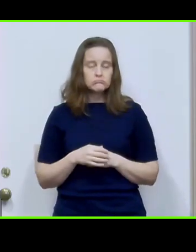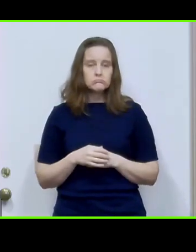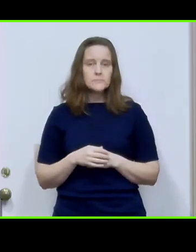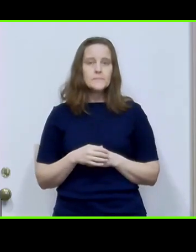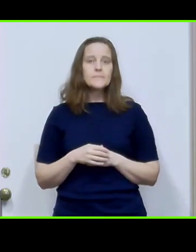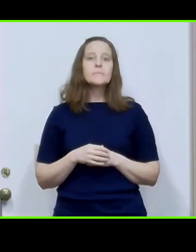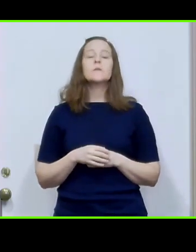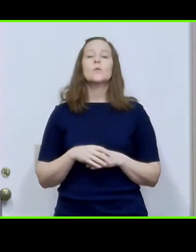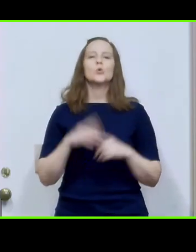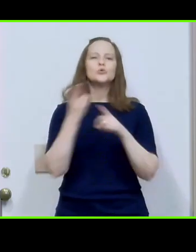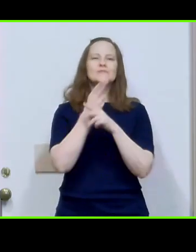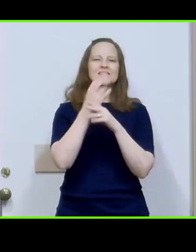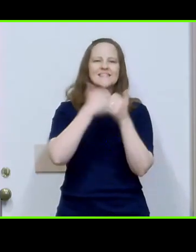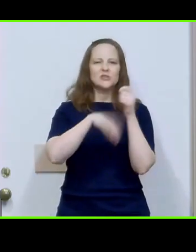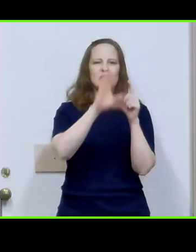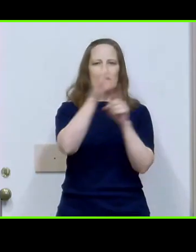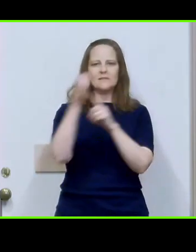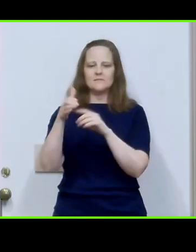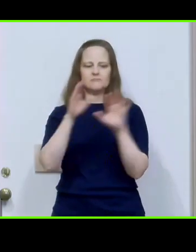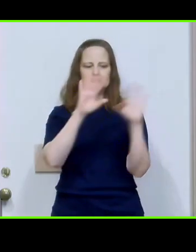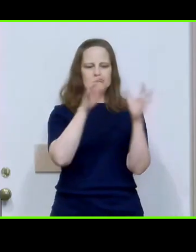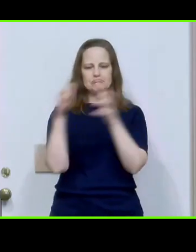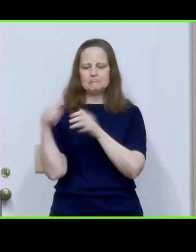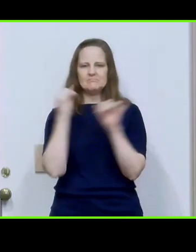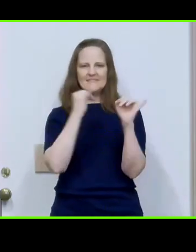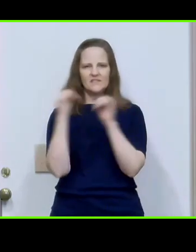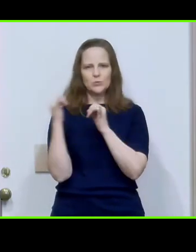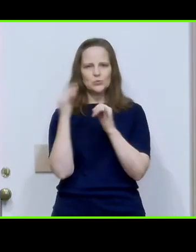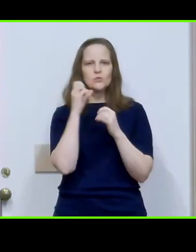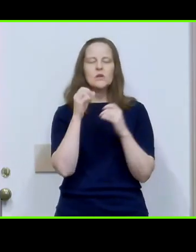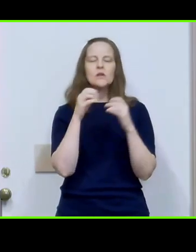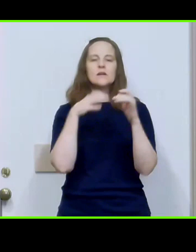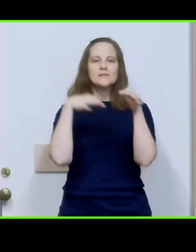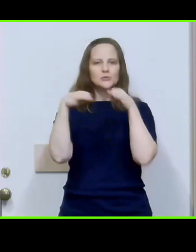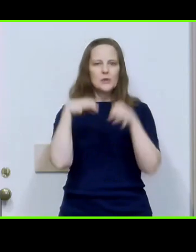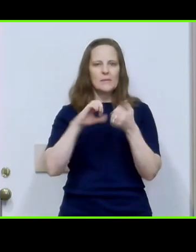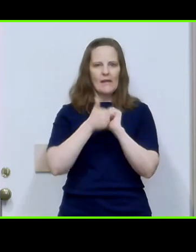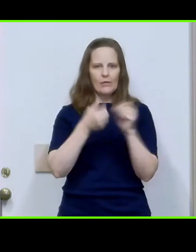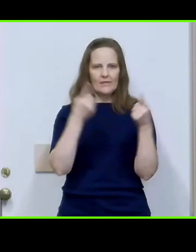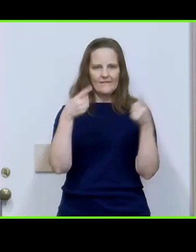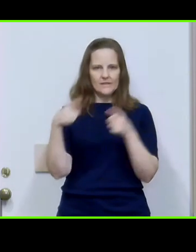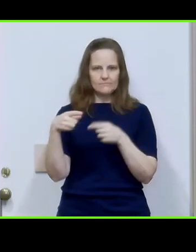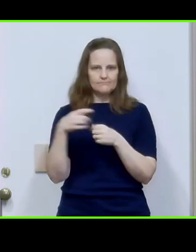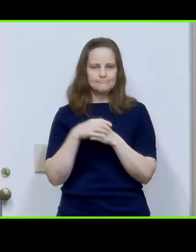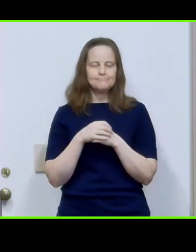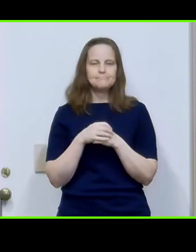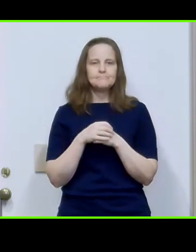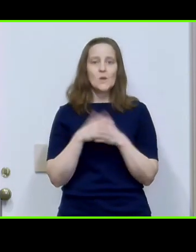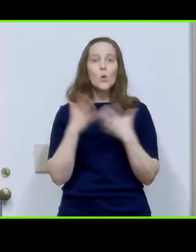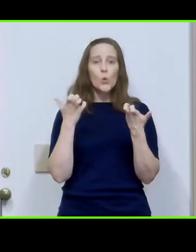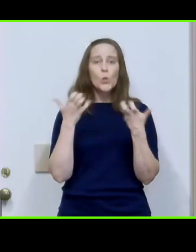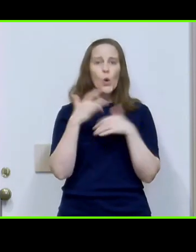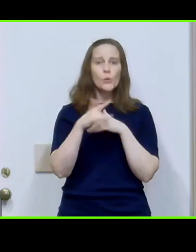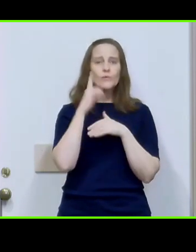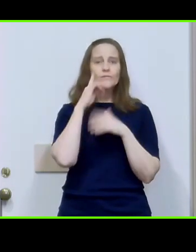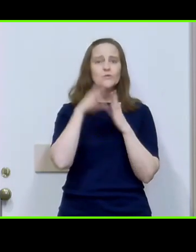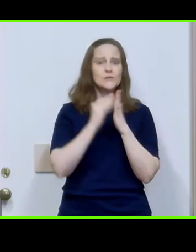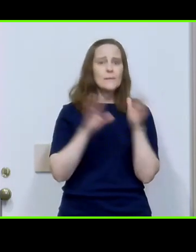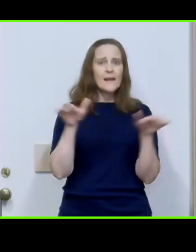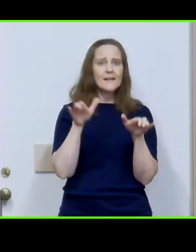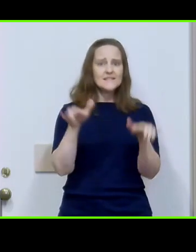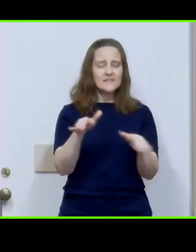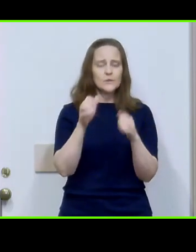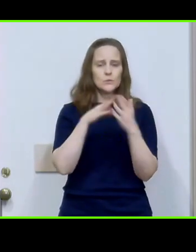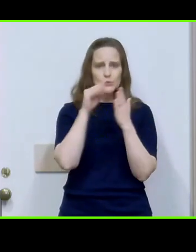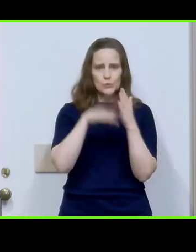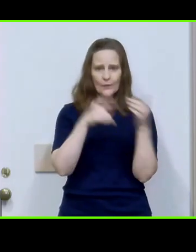of a case-by-case basis describing how the event will run. We want room for some activities around student affairs. We want